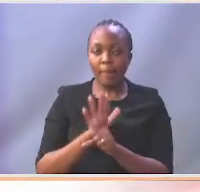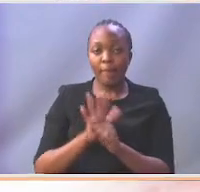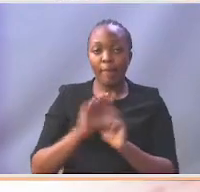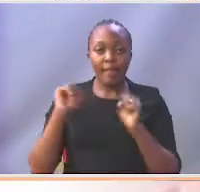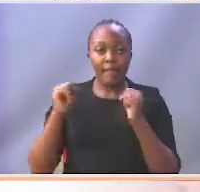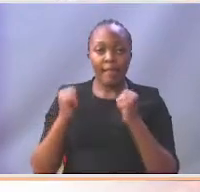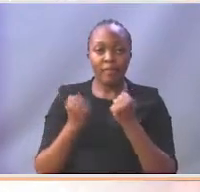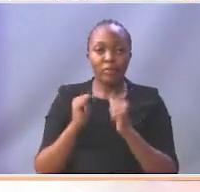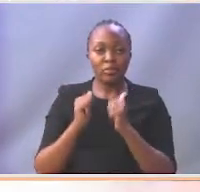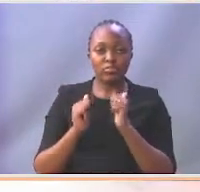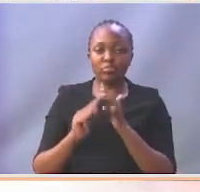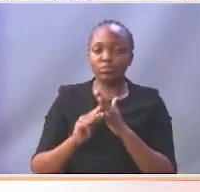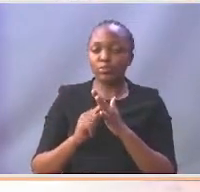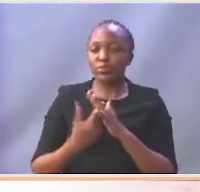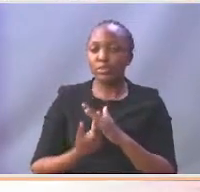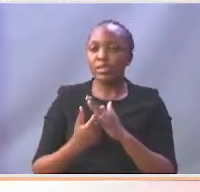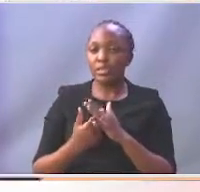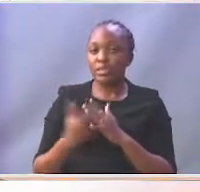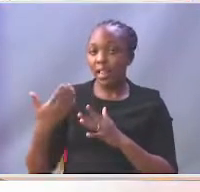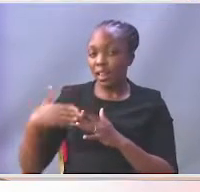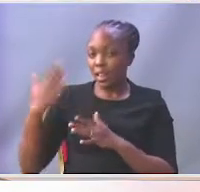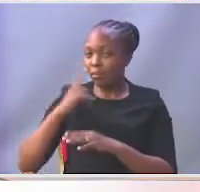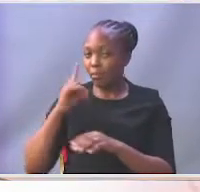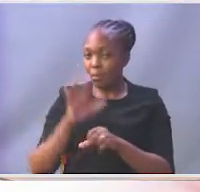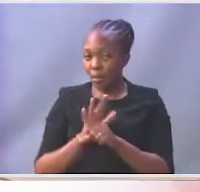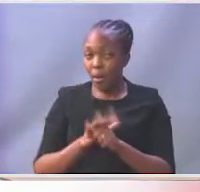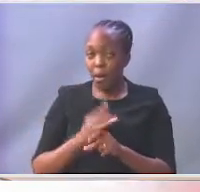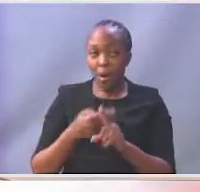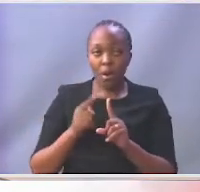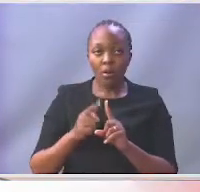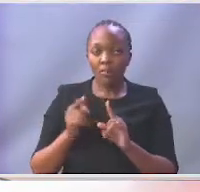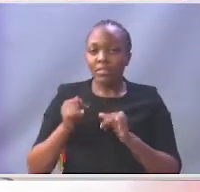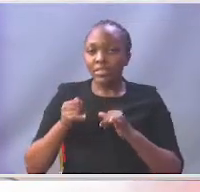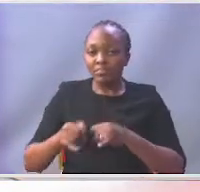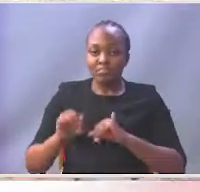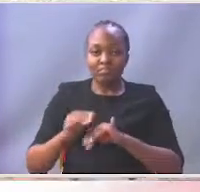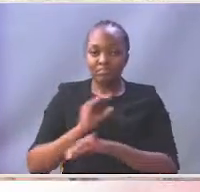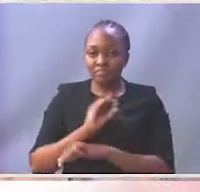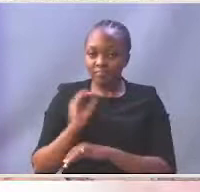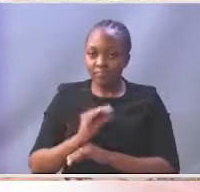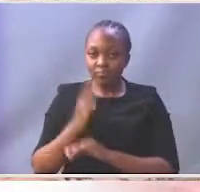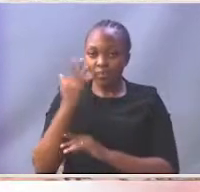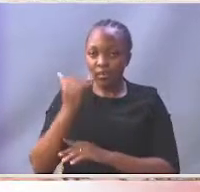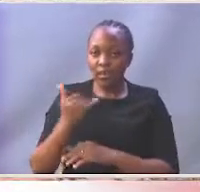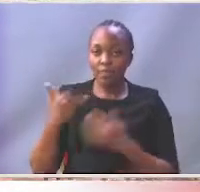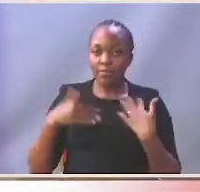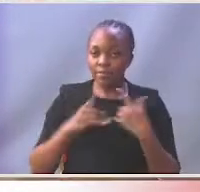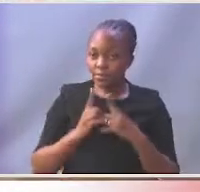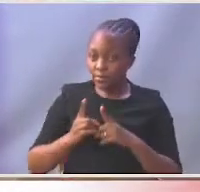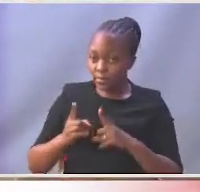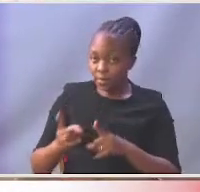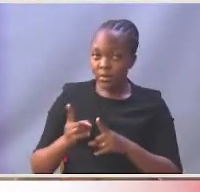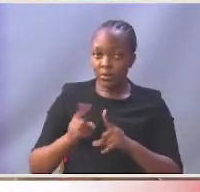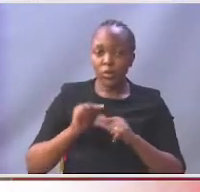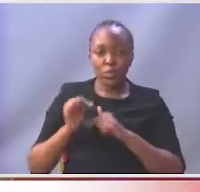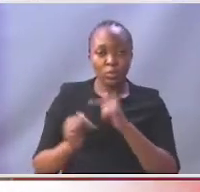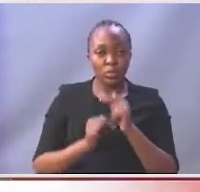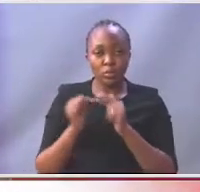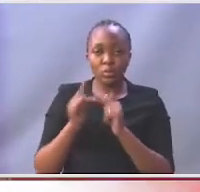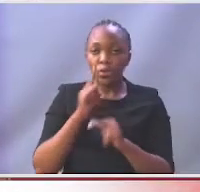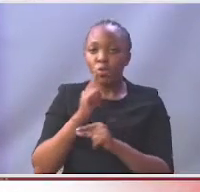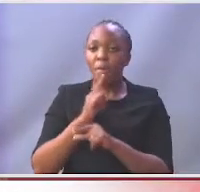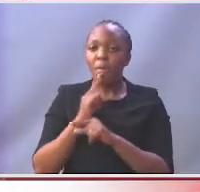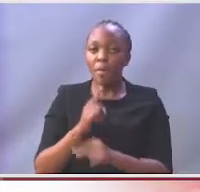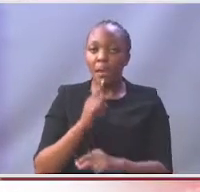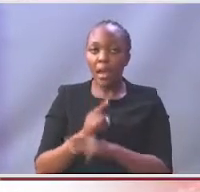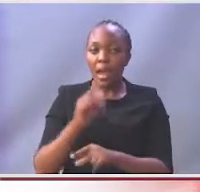during a burial ceremony of a victim of a bandit attack, residents of Ngeratuko continue to blame the Interior Ministry for what